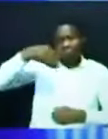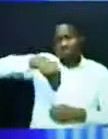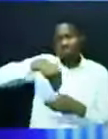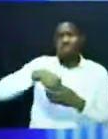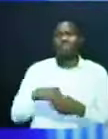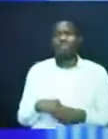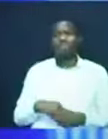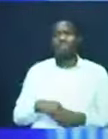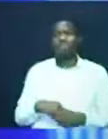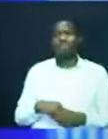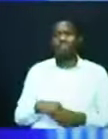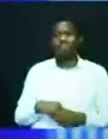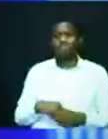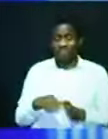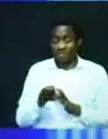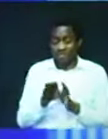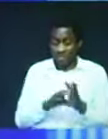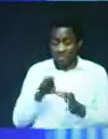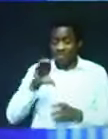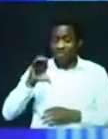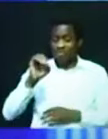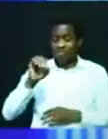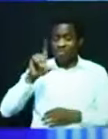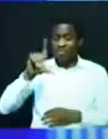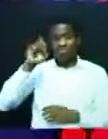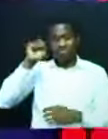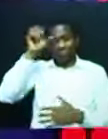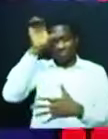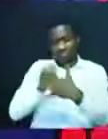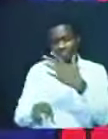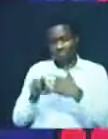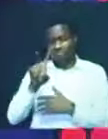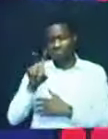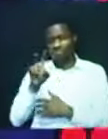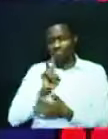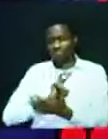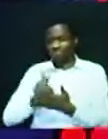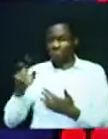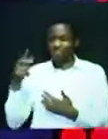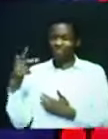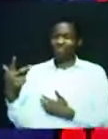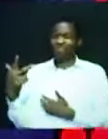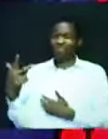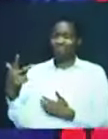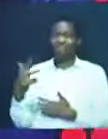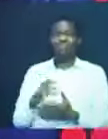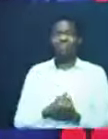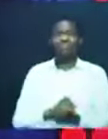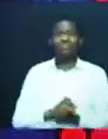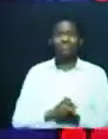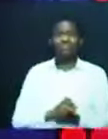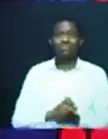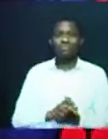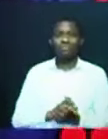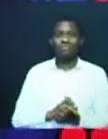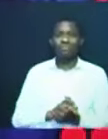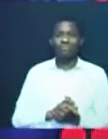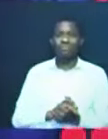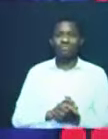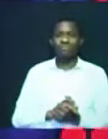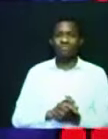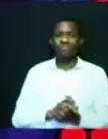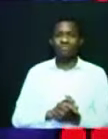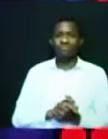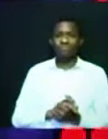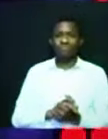Nyansa wo ho. Colossians chapter 2. Colossians form ma etimienu verse 3. Ye nhwe enyimu mi. Let's read 2 verse